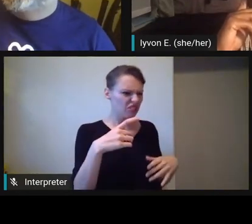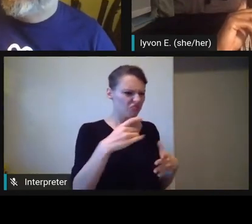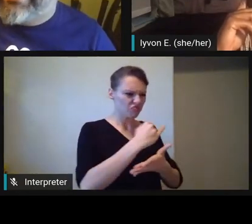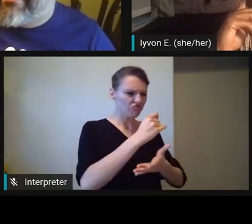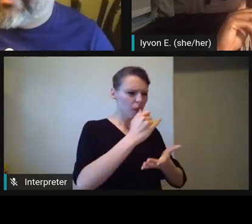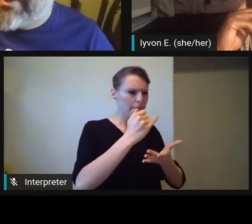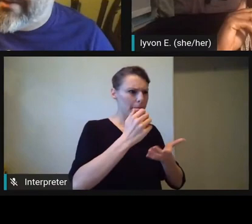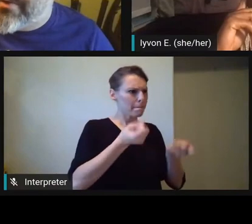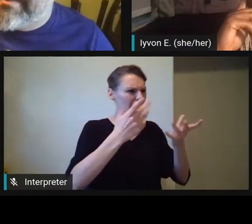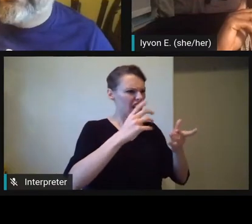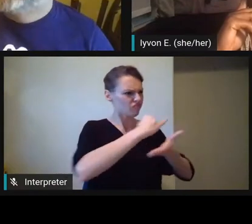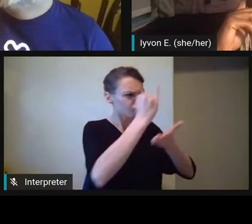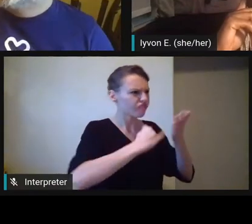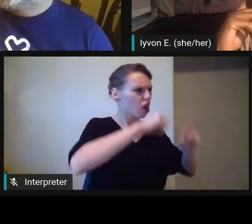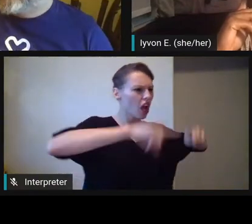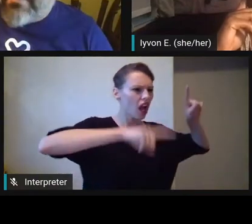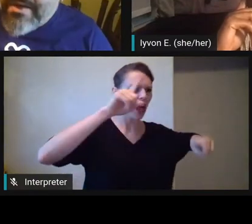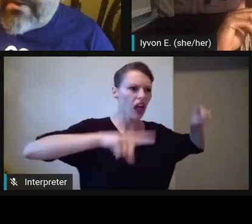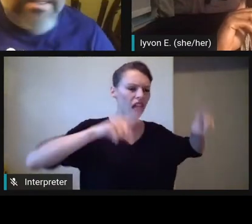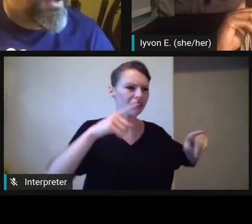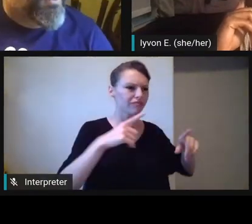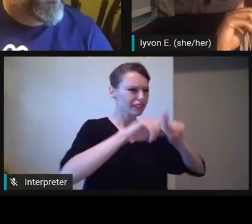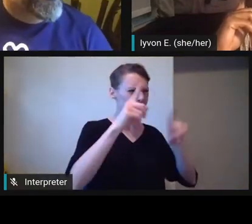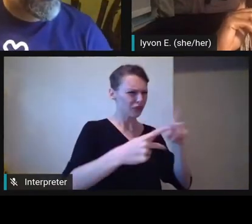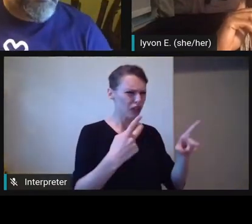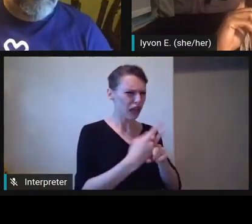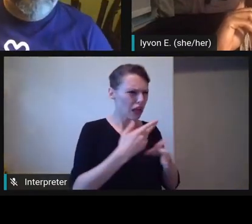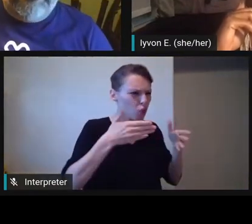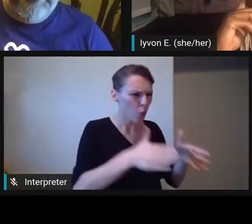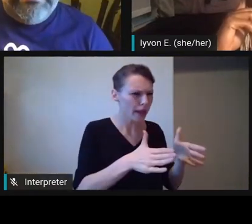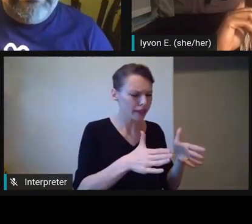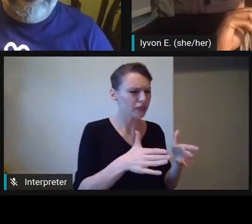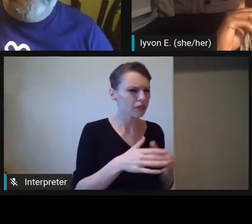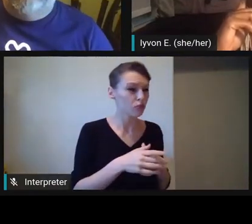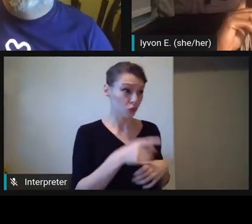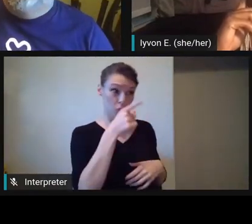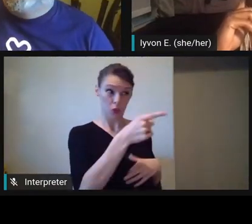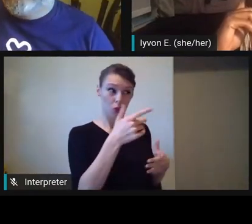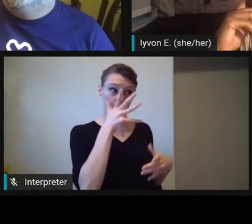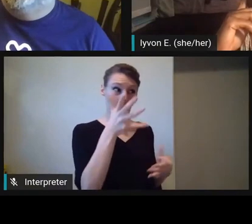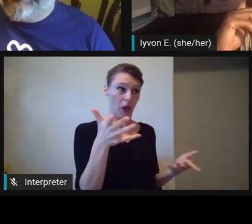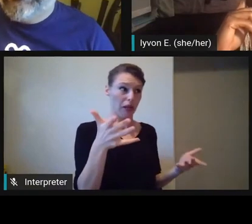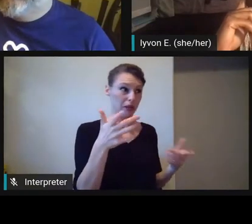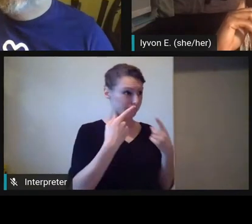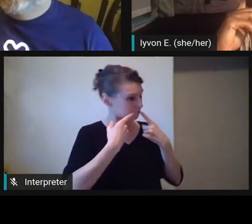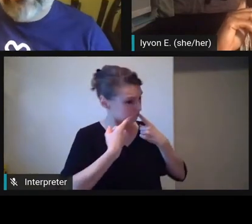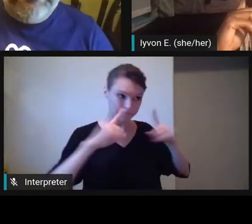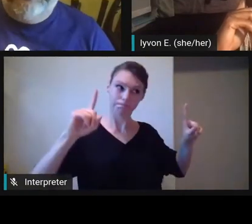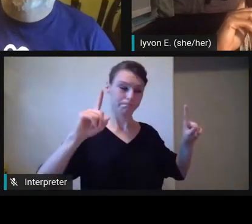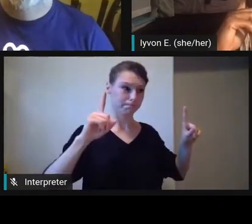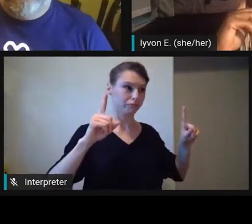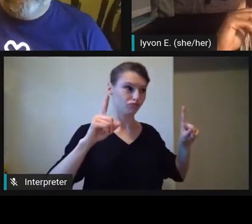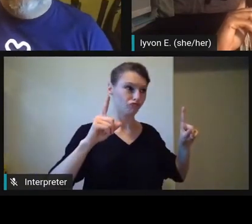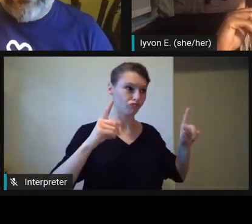the interconnectivity of those platforms, you are going to come out of this whole thing in a very